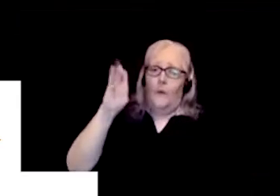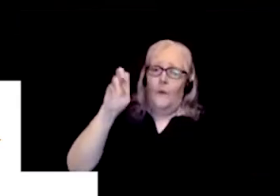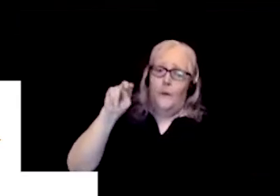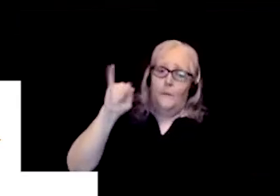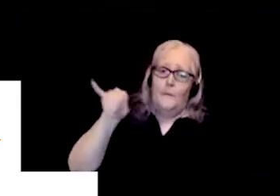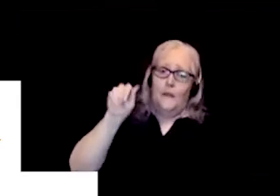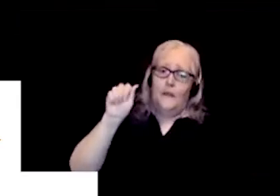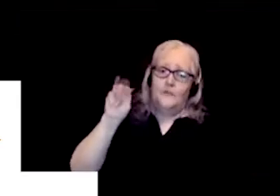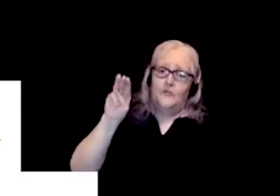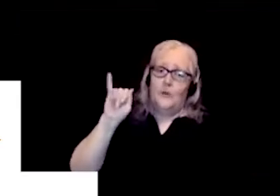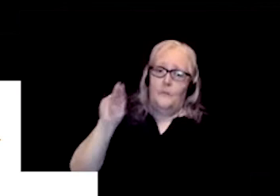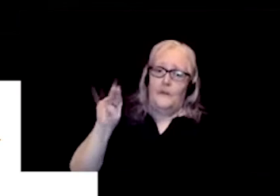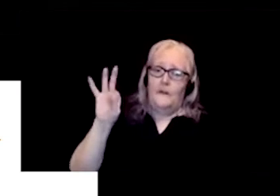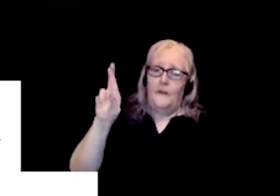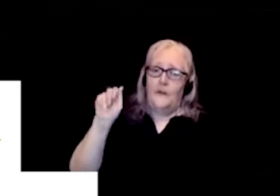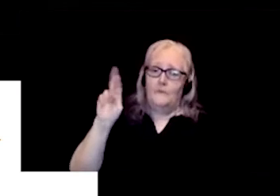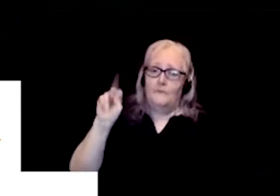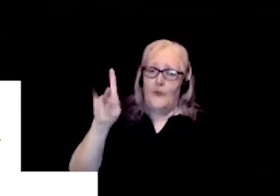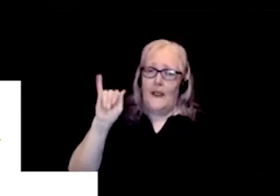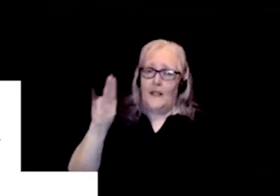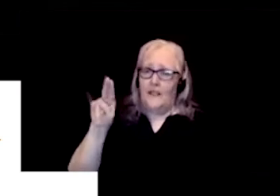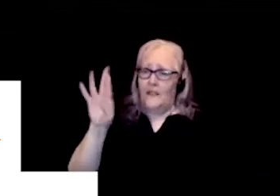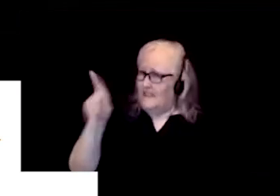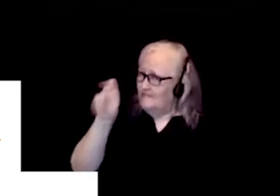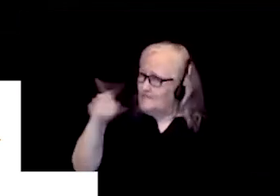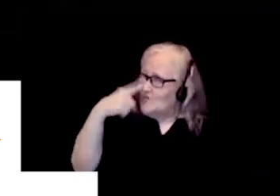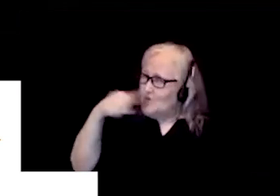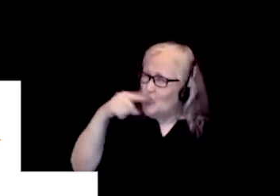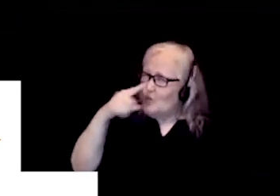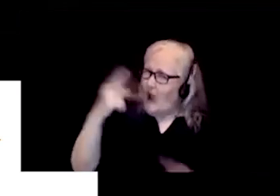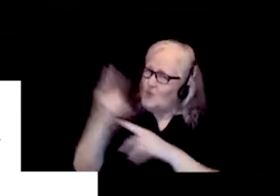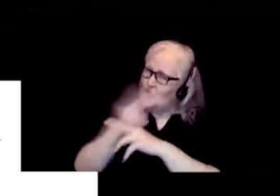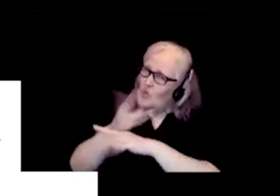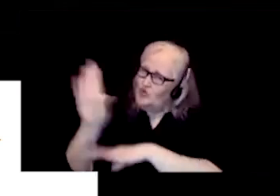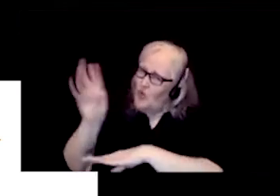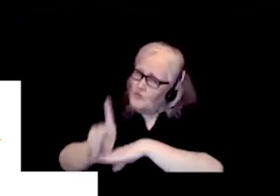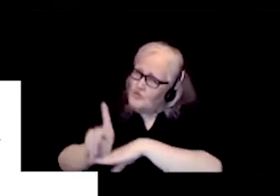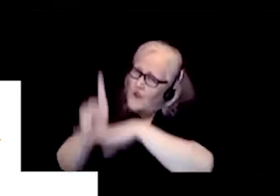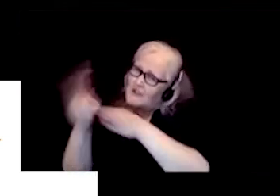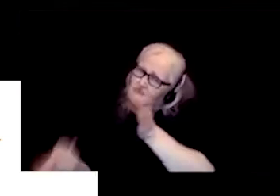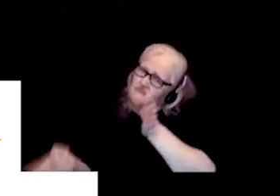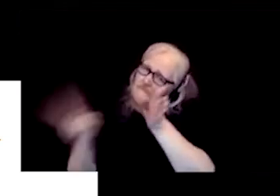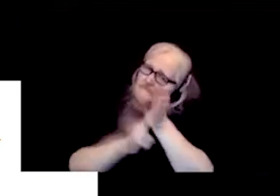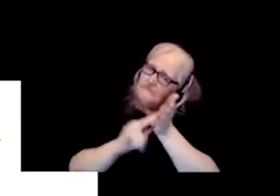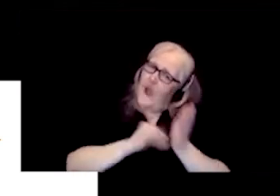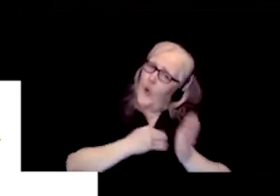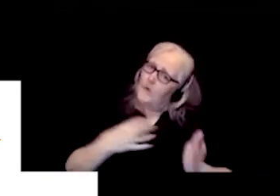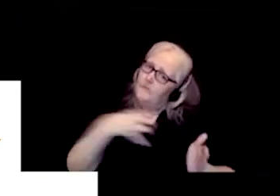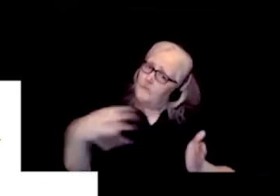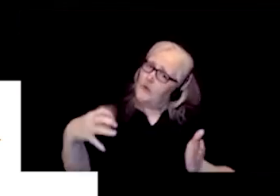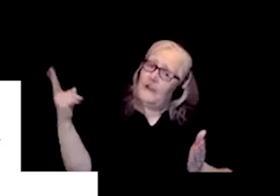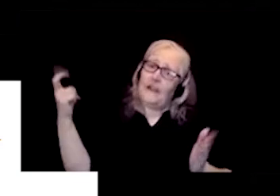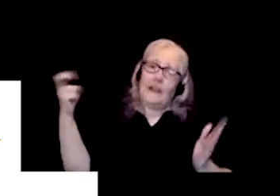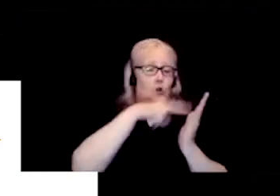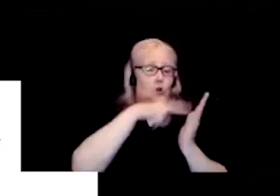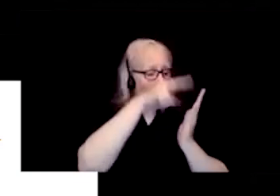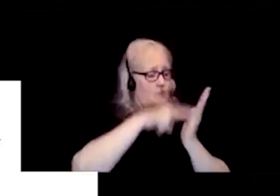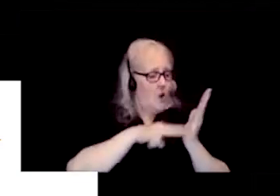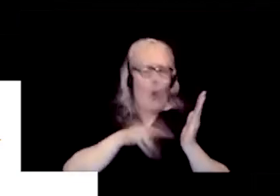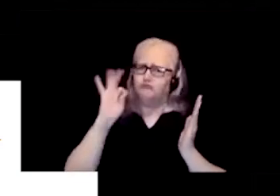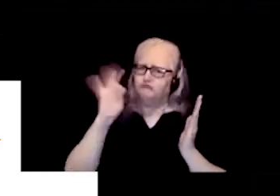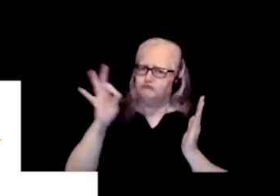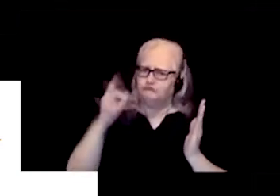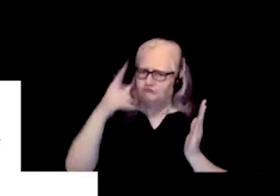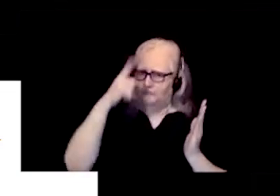you use your power and privilege and sign your name to this petition? And he read the petition and said, absolutely. Well, in that petition, they made